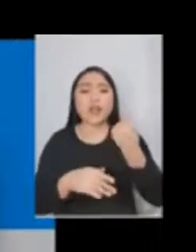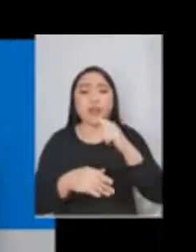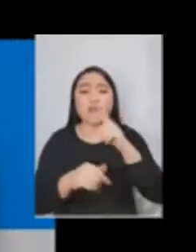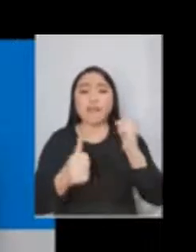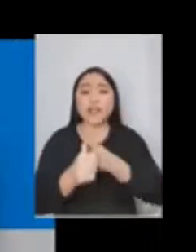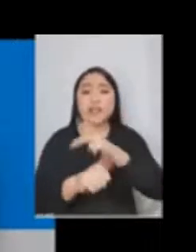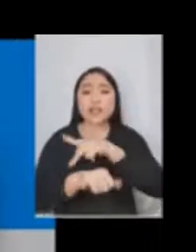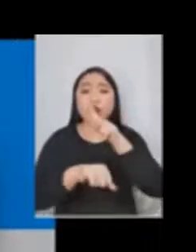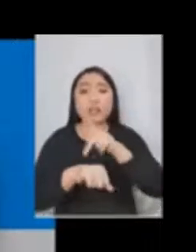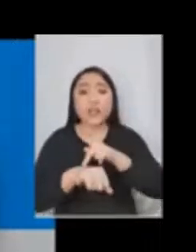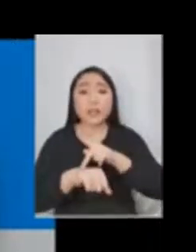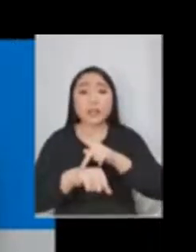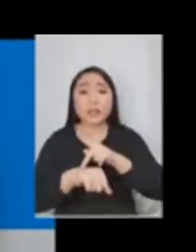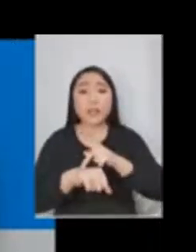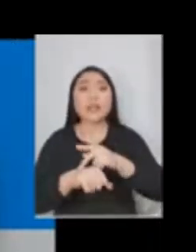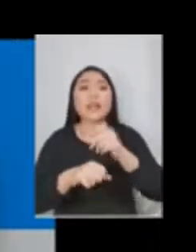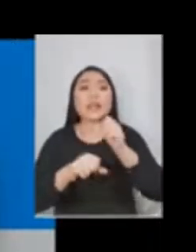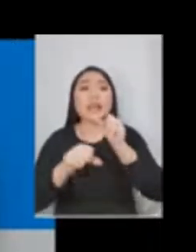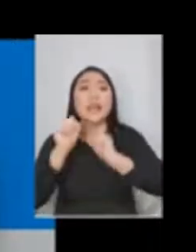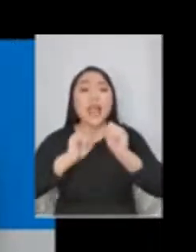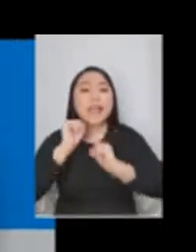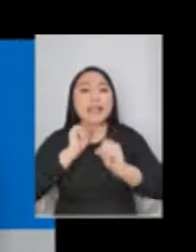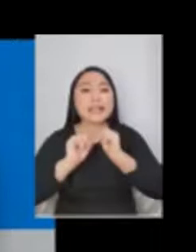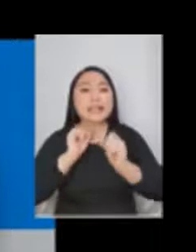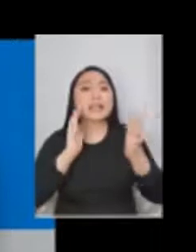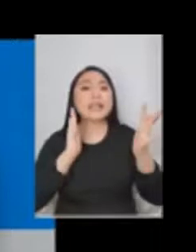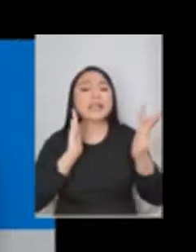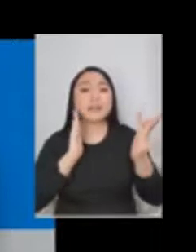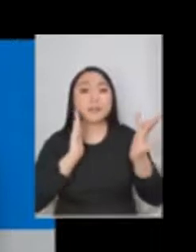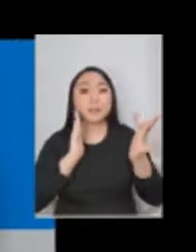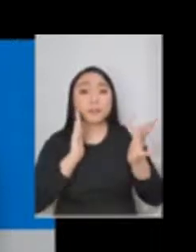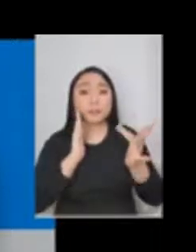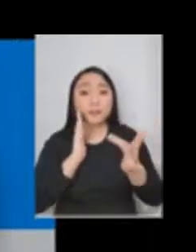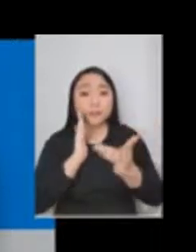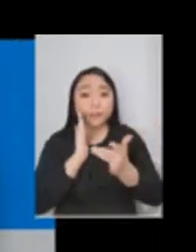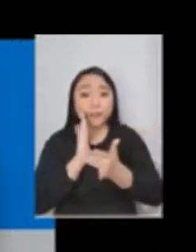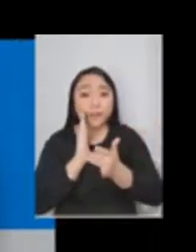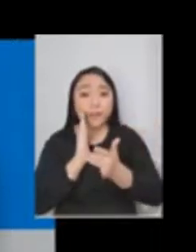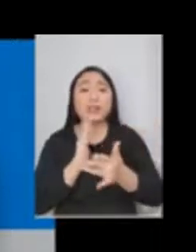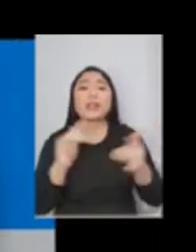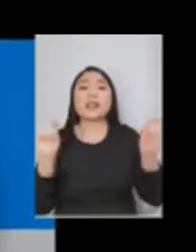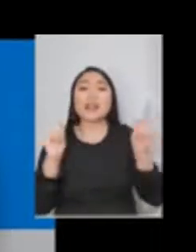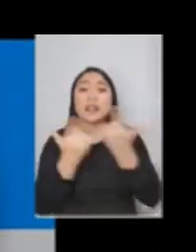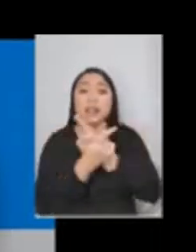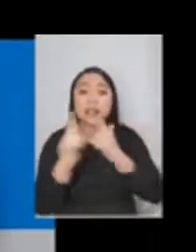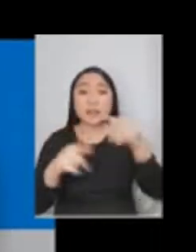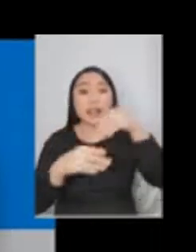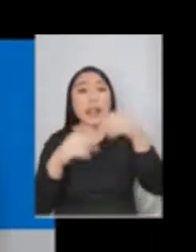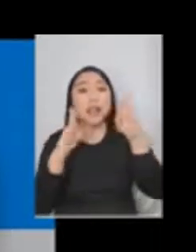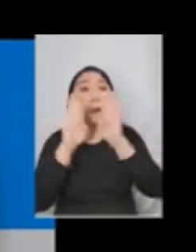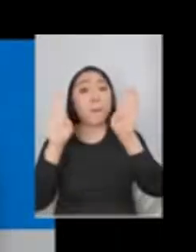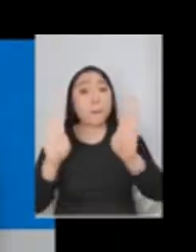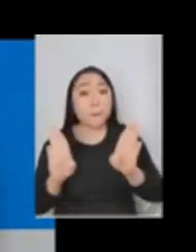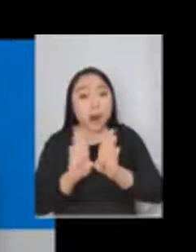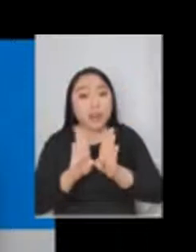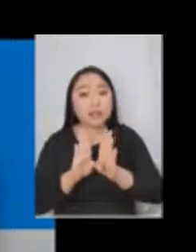sa malalayong lugar, yung ating mga remote areas, even without internet connection. Kasi offline na po